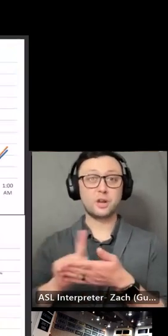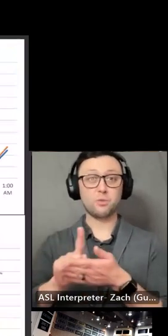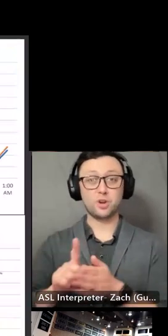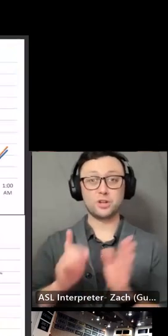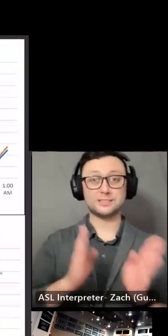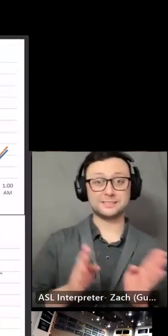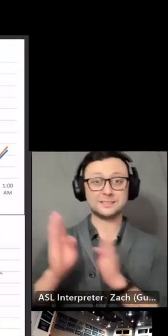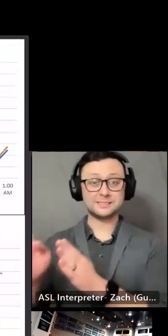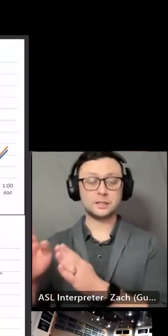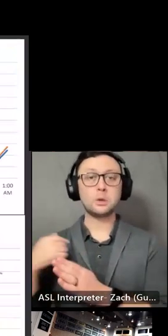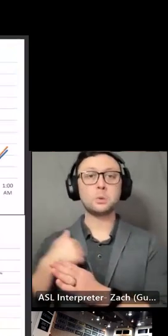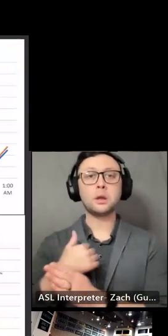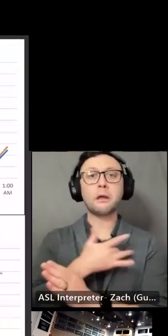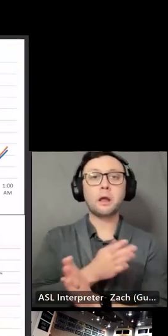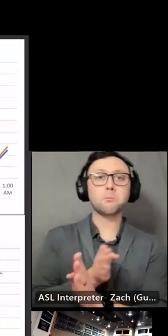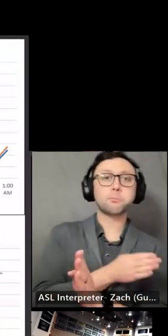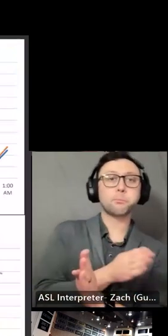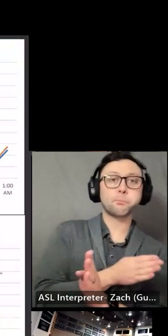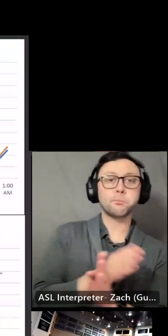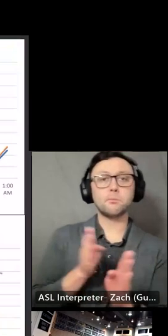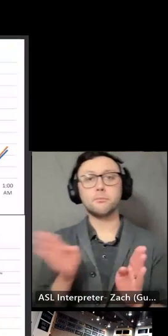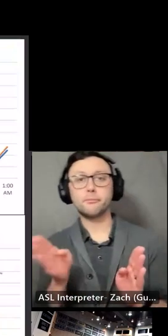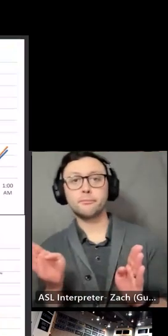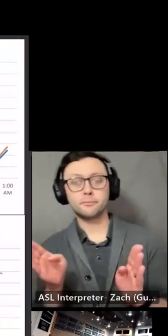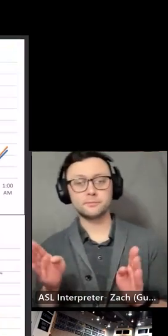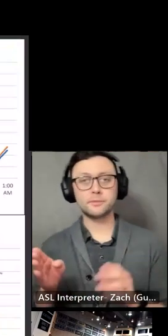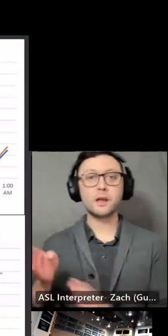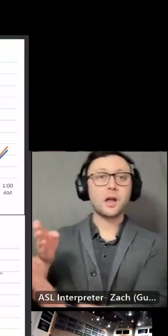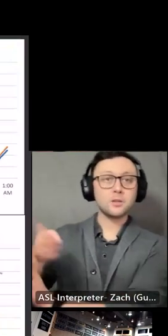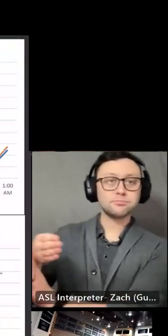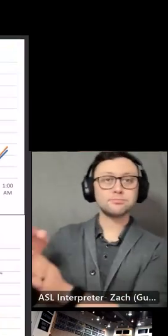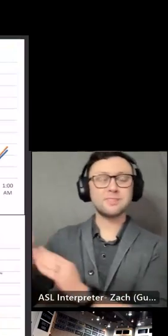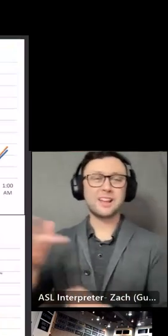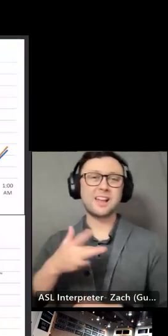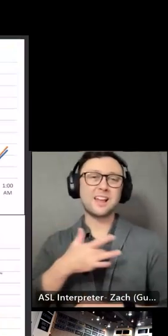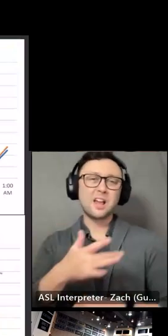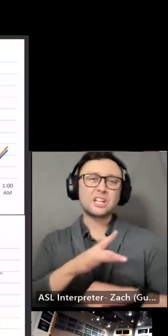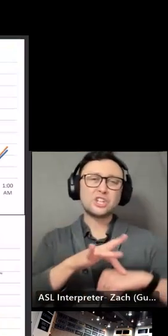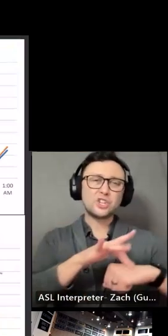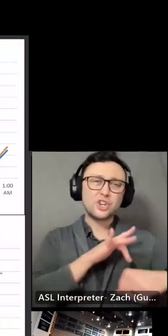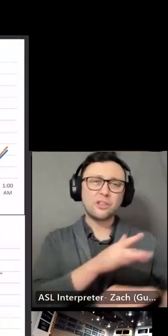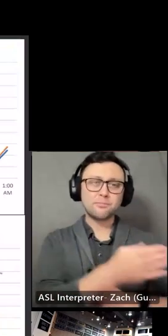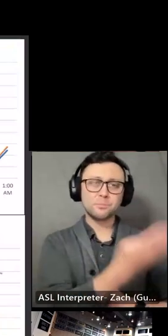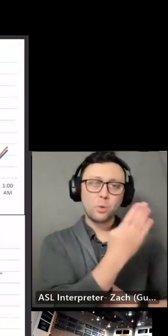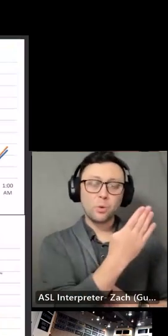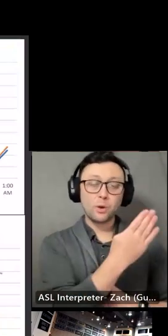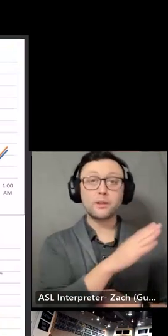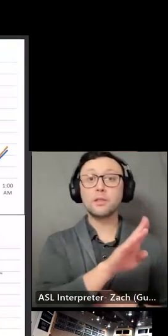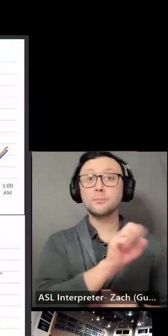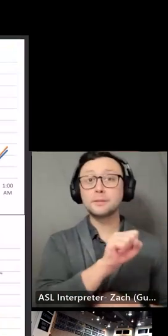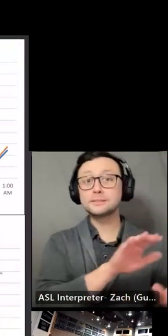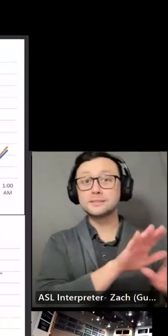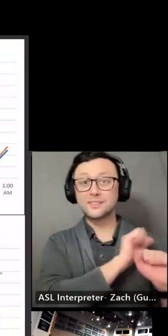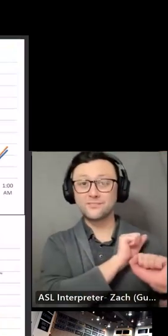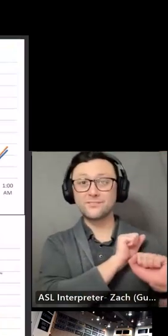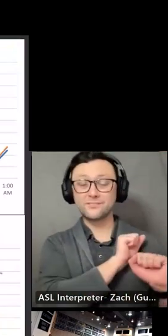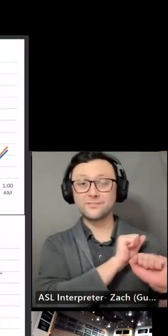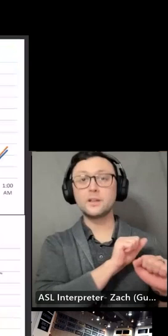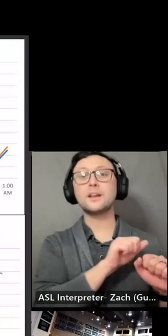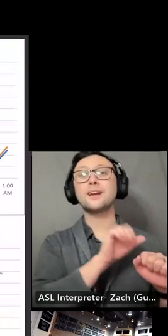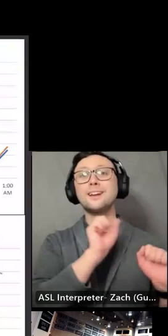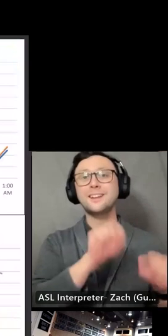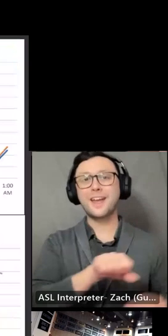Because, you know, mostly your bus folks are getting in very, very early in the morning. The buses are leaving, so they can be out during rush